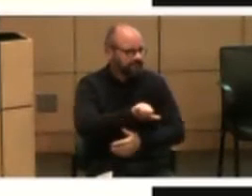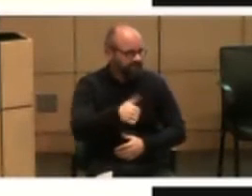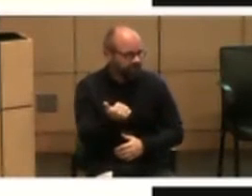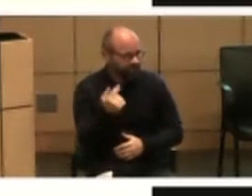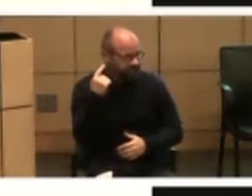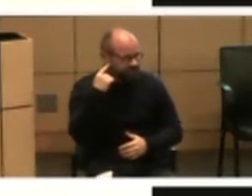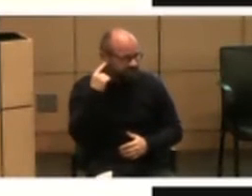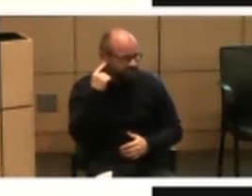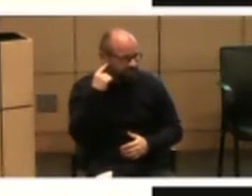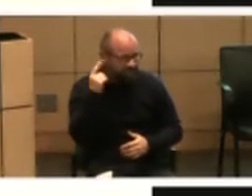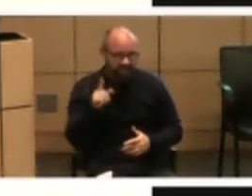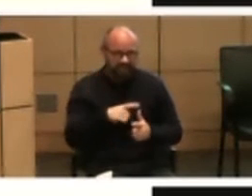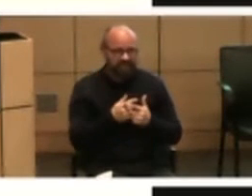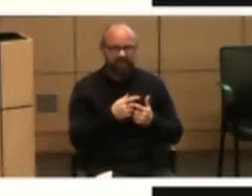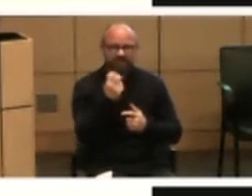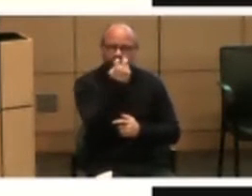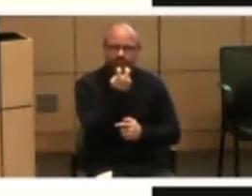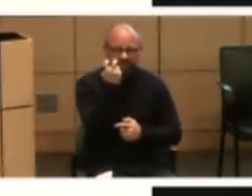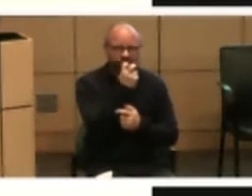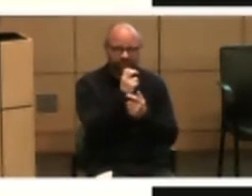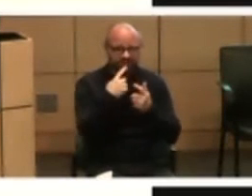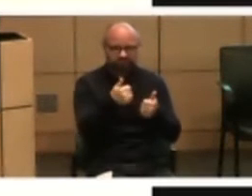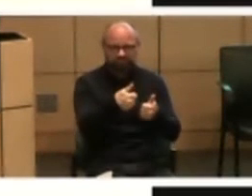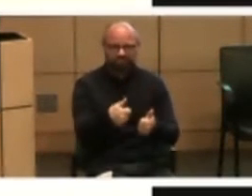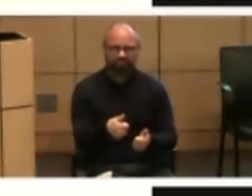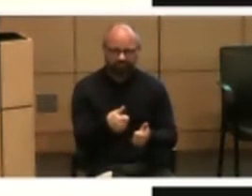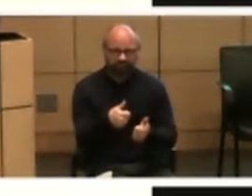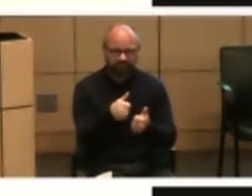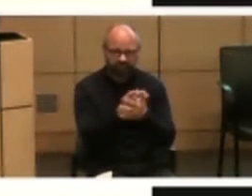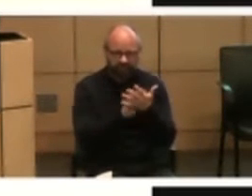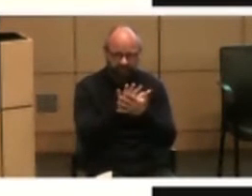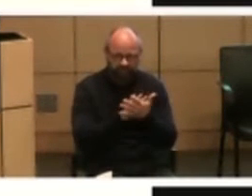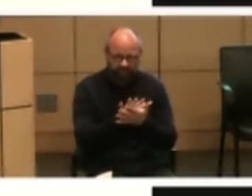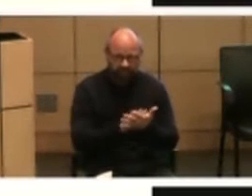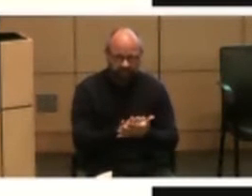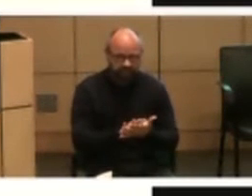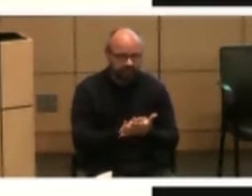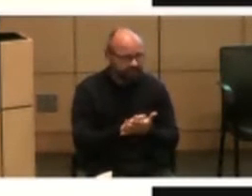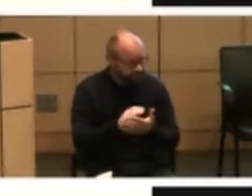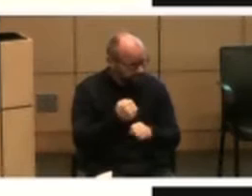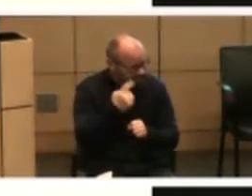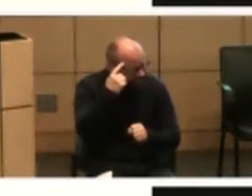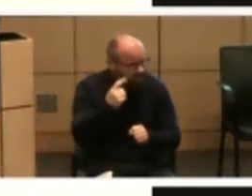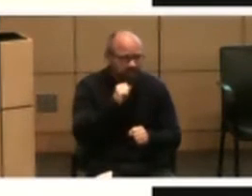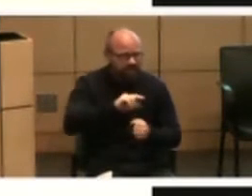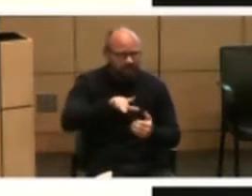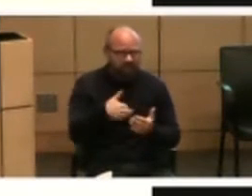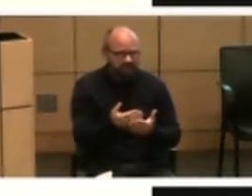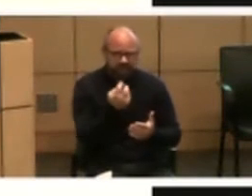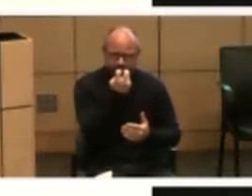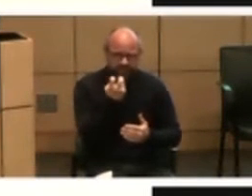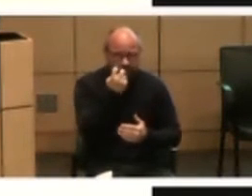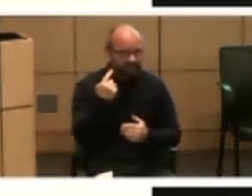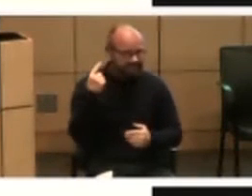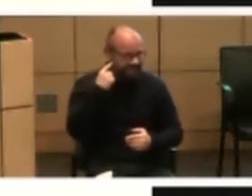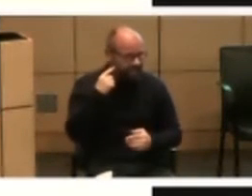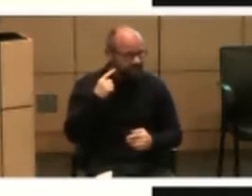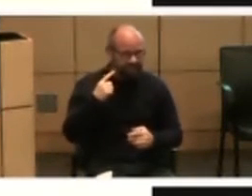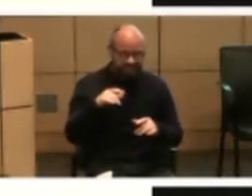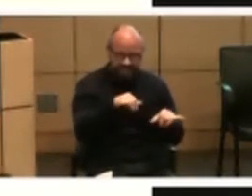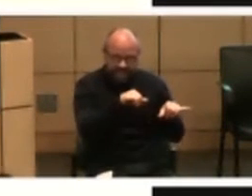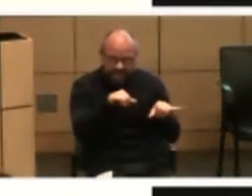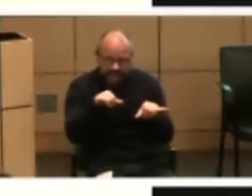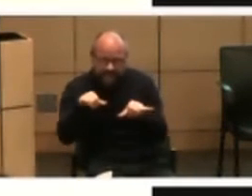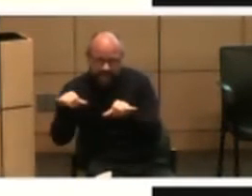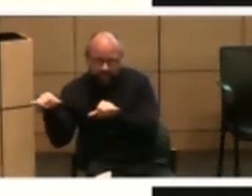just degraded speech. Does that make sense? So not all speech sounds are the same, and you can just basically have the situation where one speech